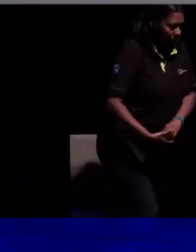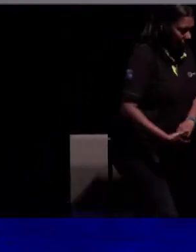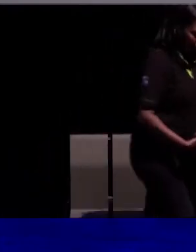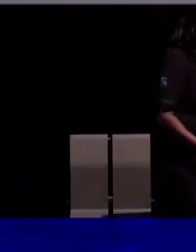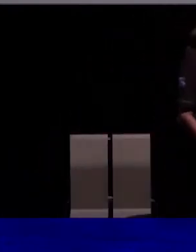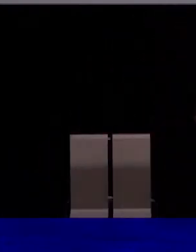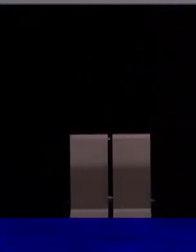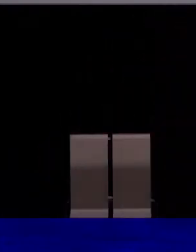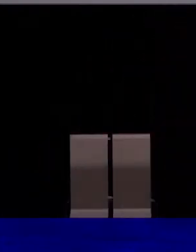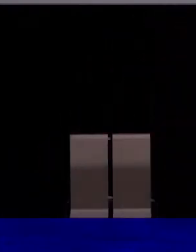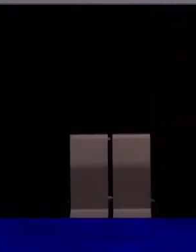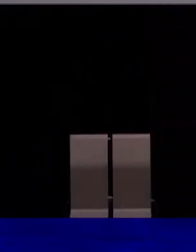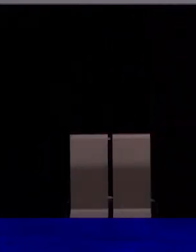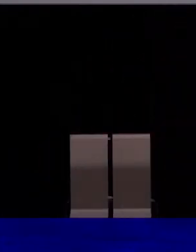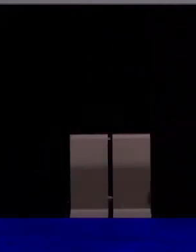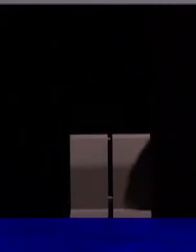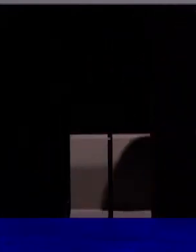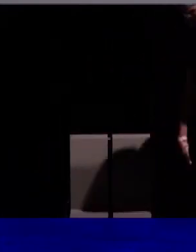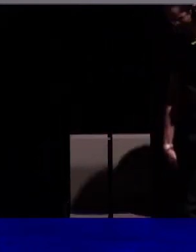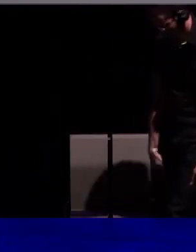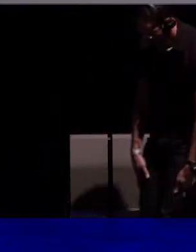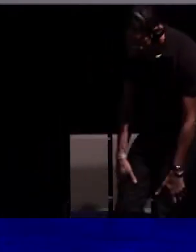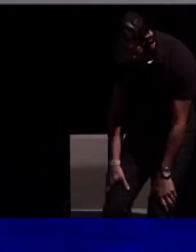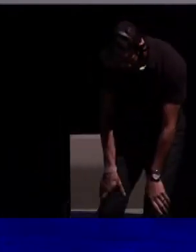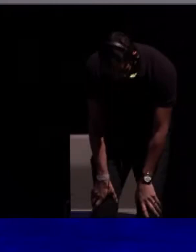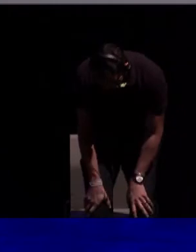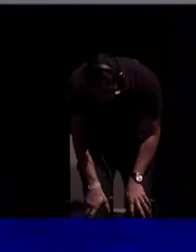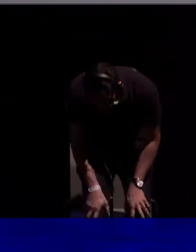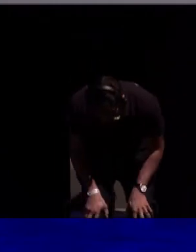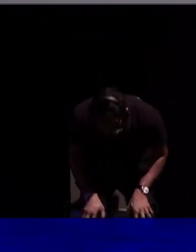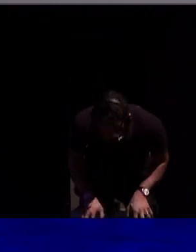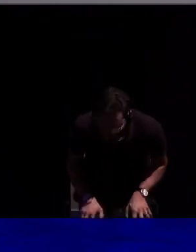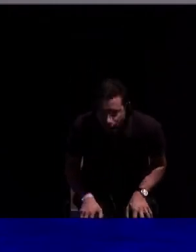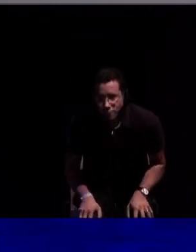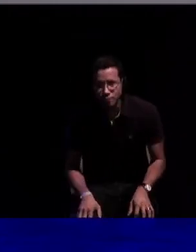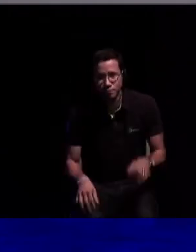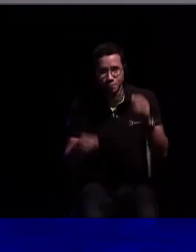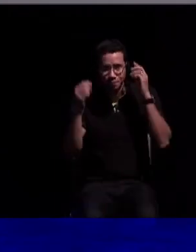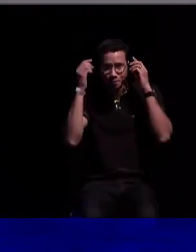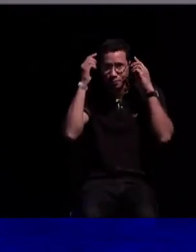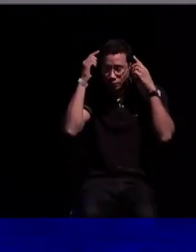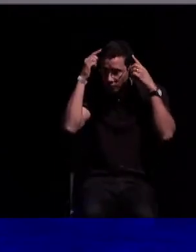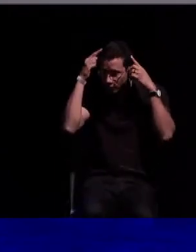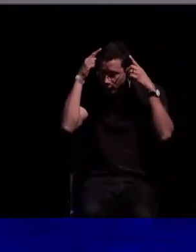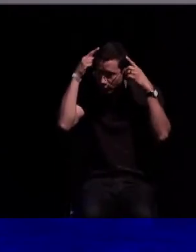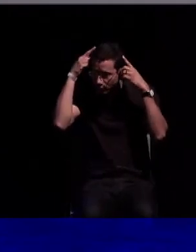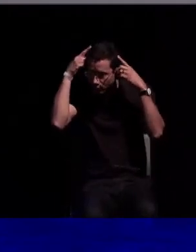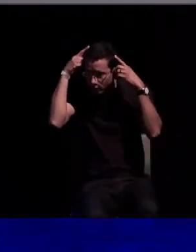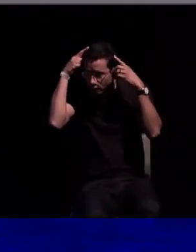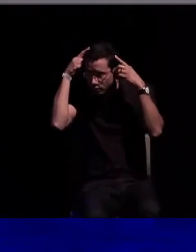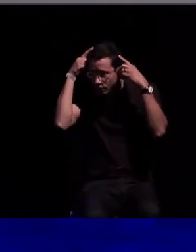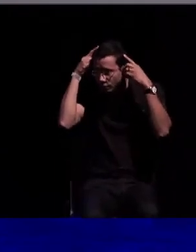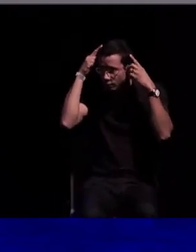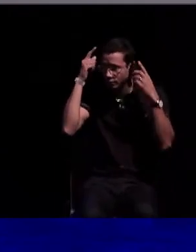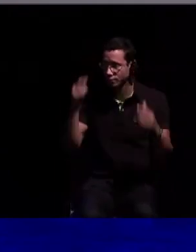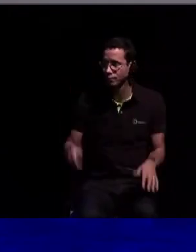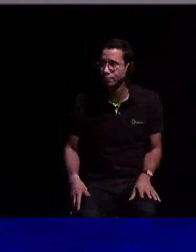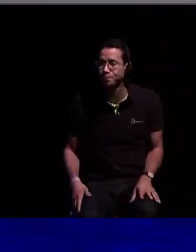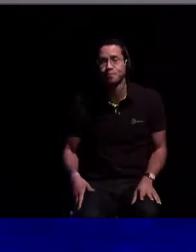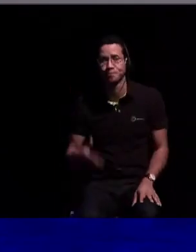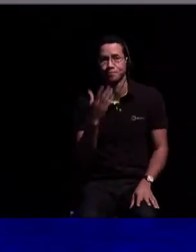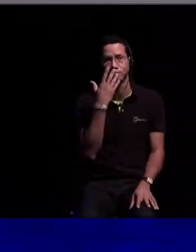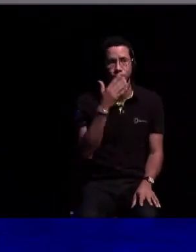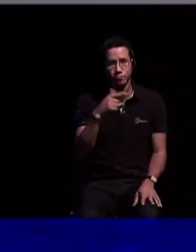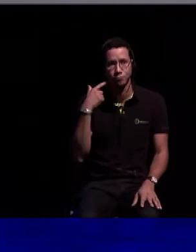domestic tourism based upon children from the cities going into the rural areas of Mexico as being a basis for